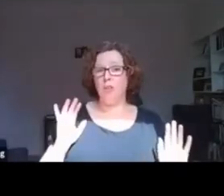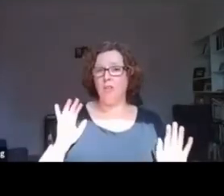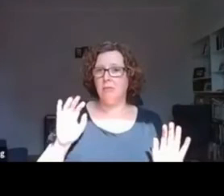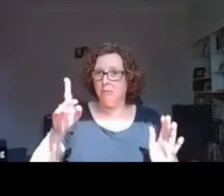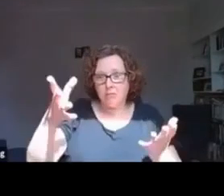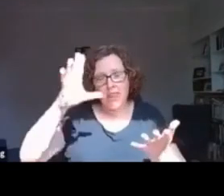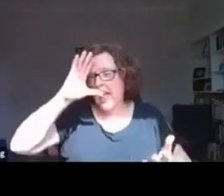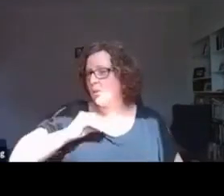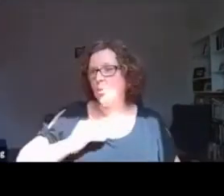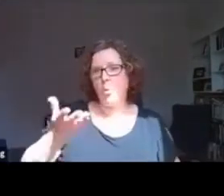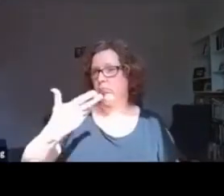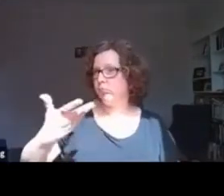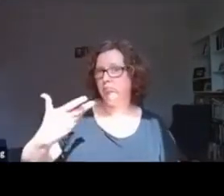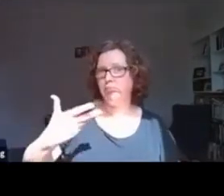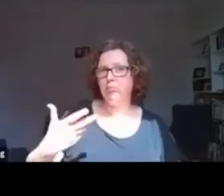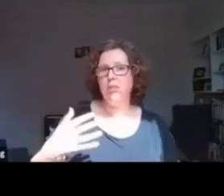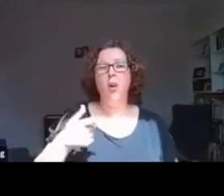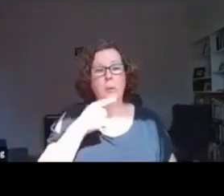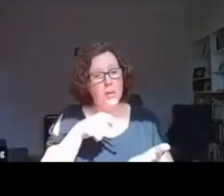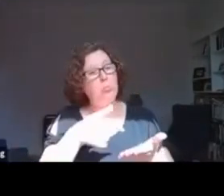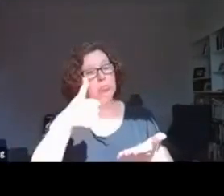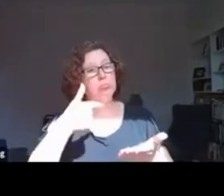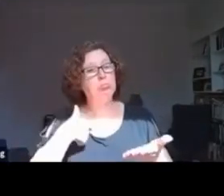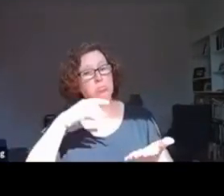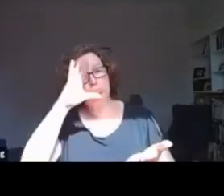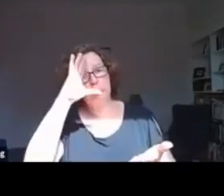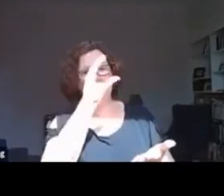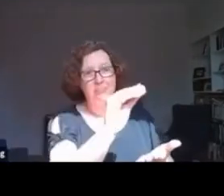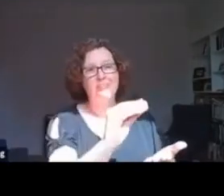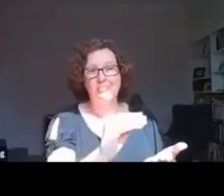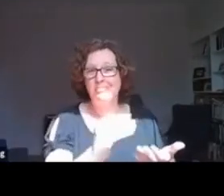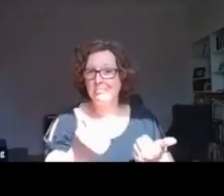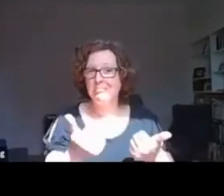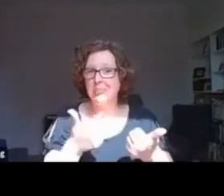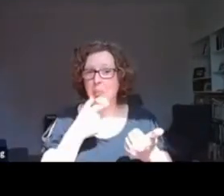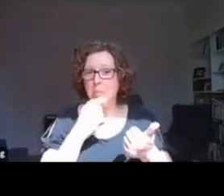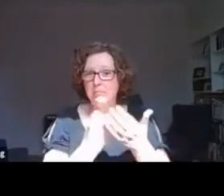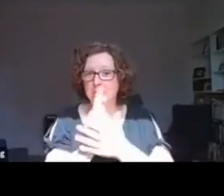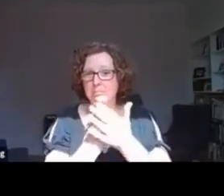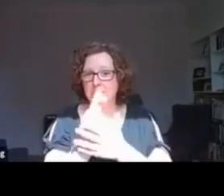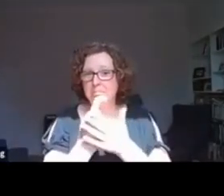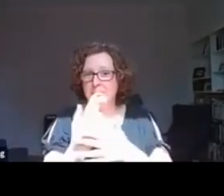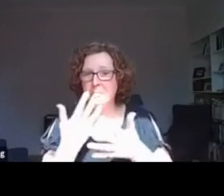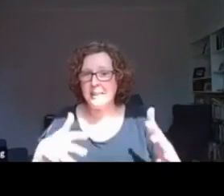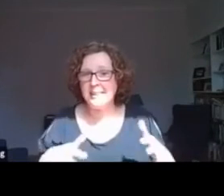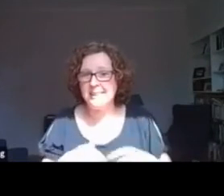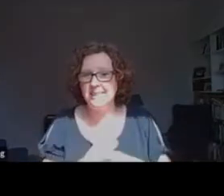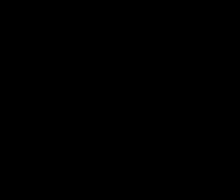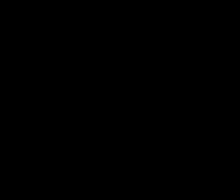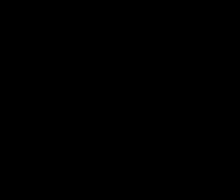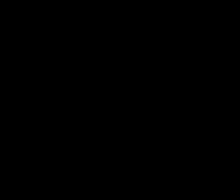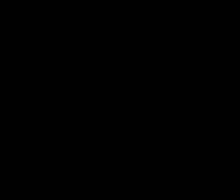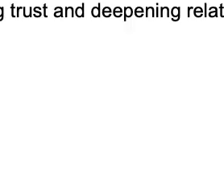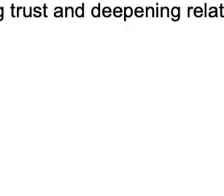people do to sort of tend to use that as a route to be in touch with us about stuff.